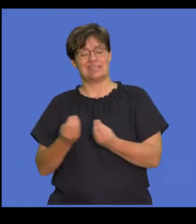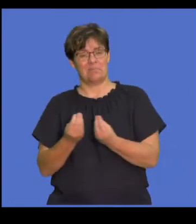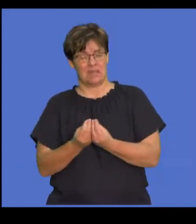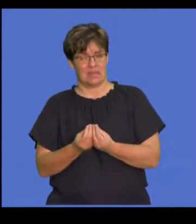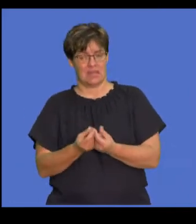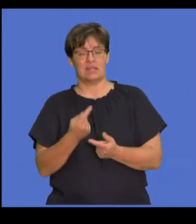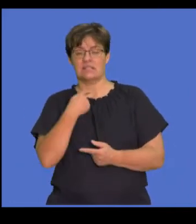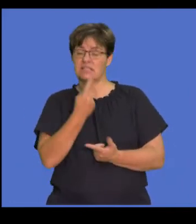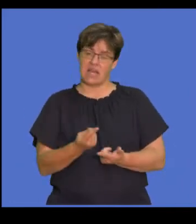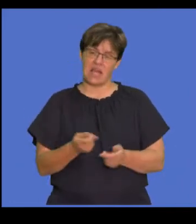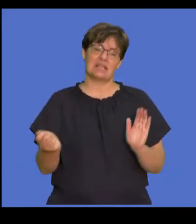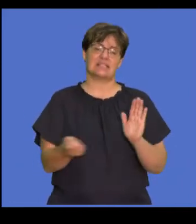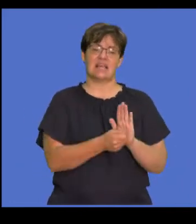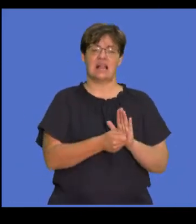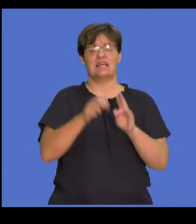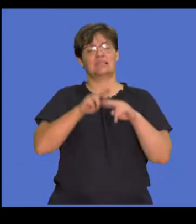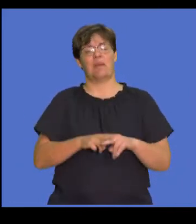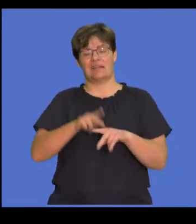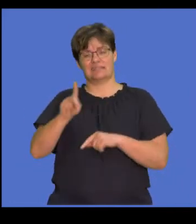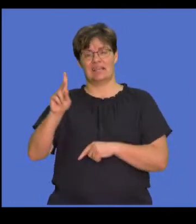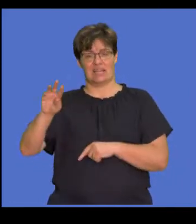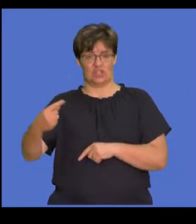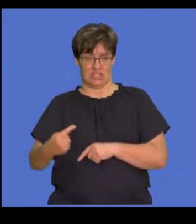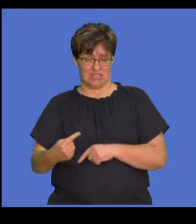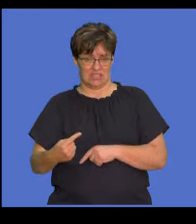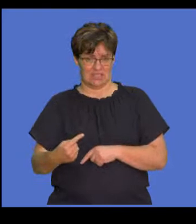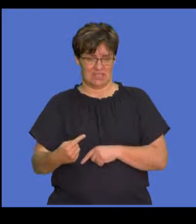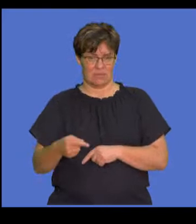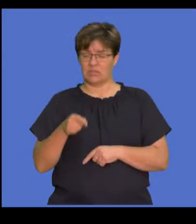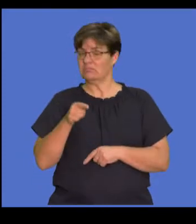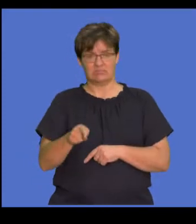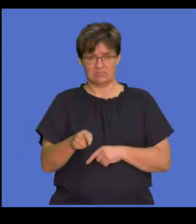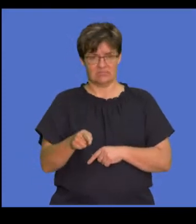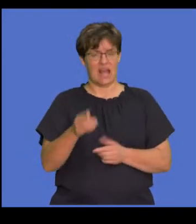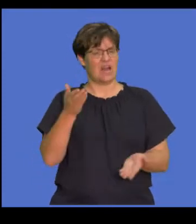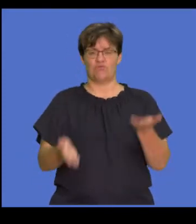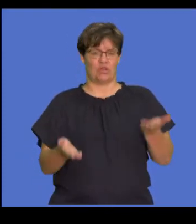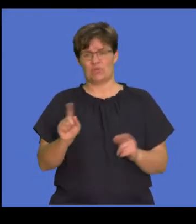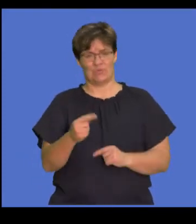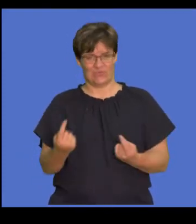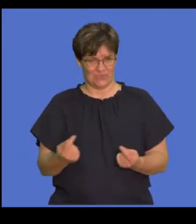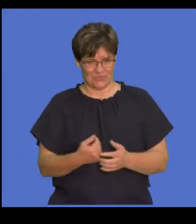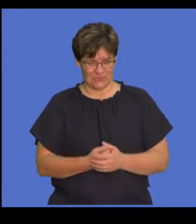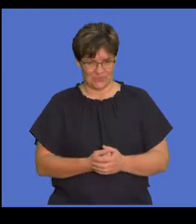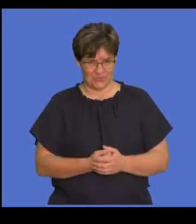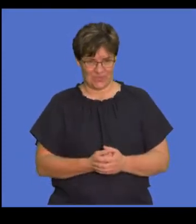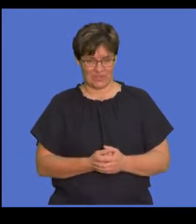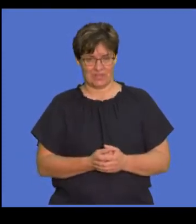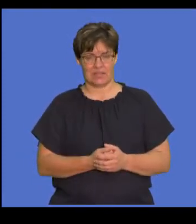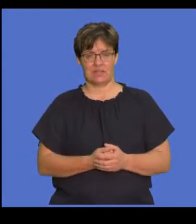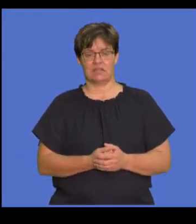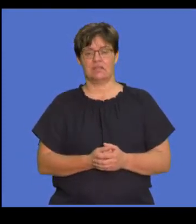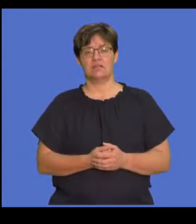buy something, they normally sell it based on how much it weighs. But that's not a ratio to be